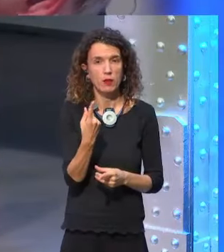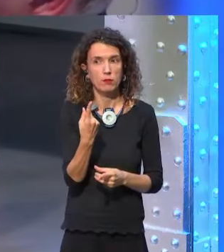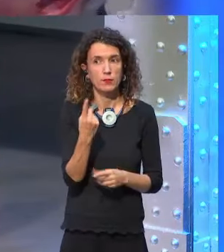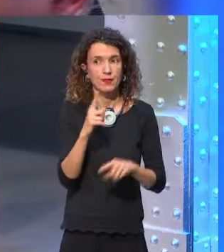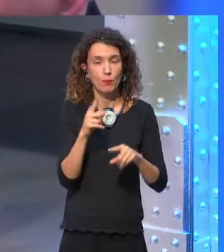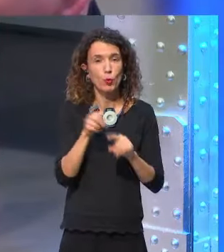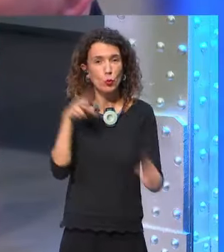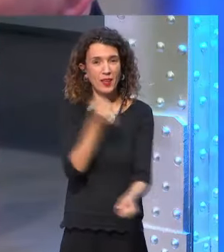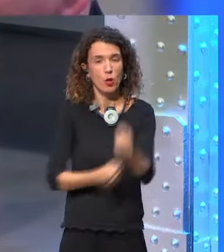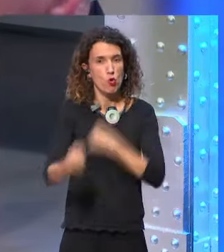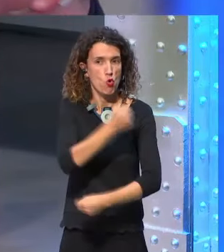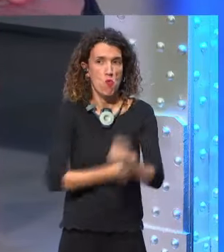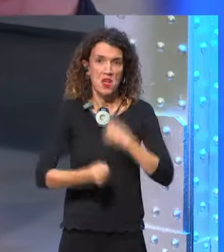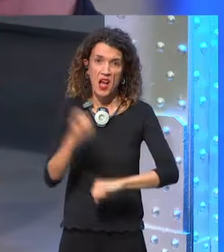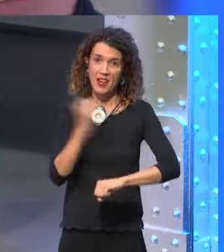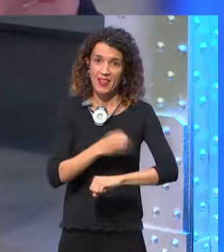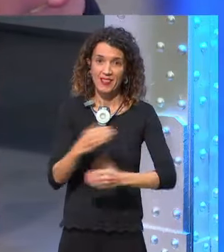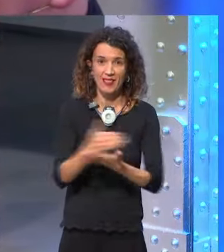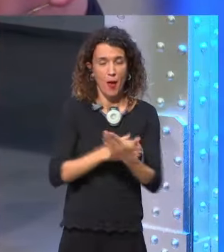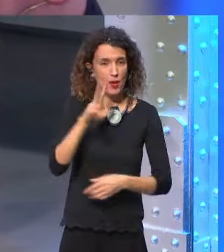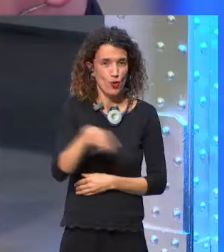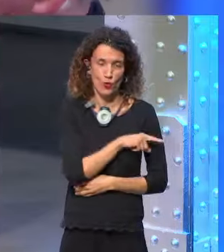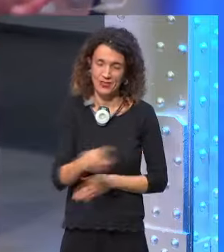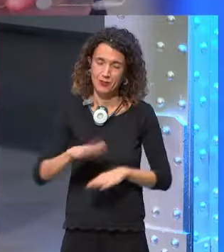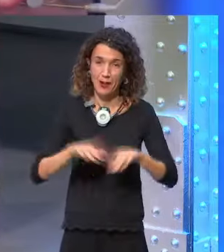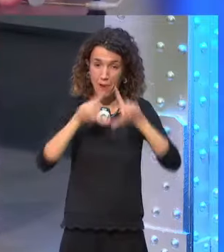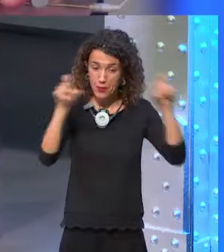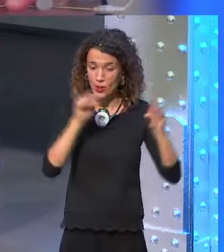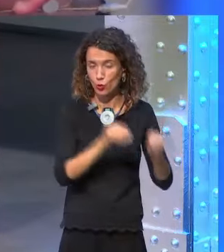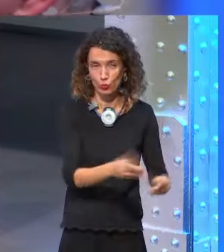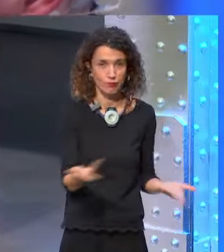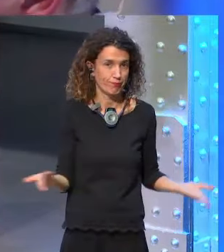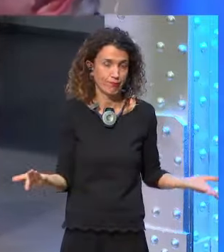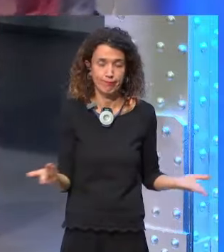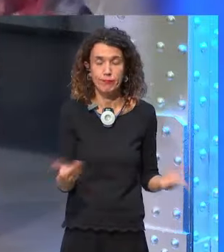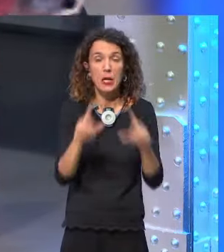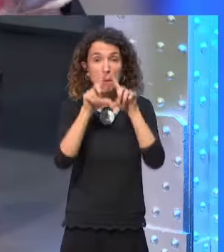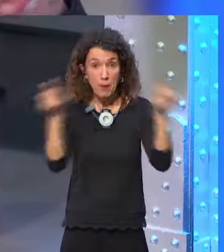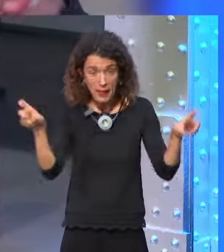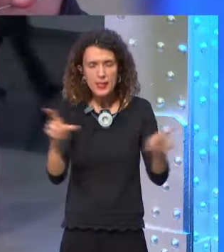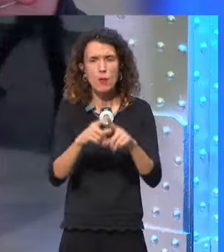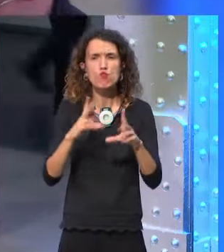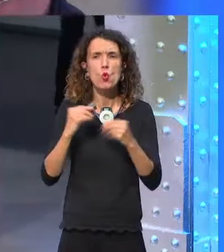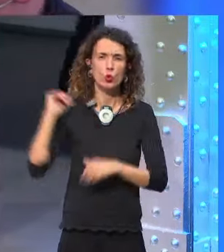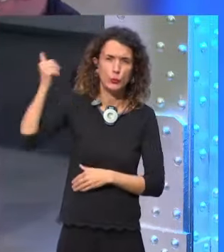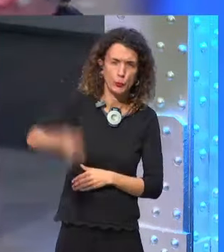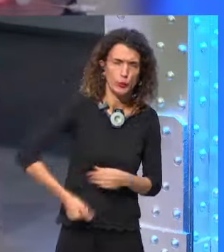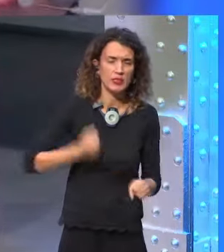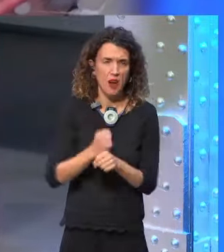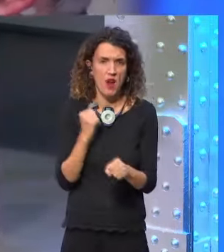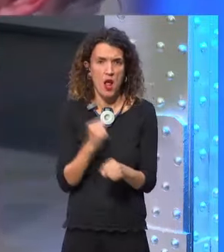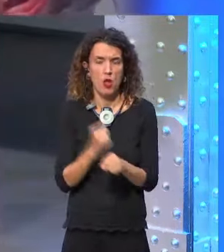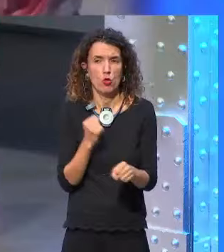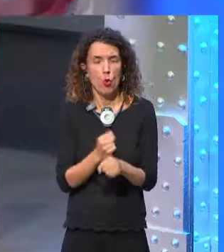So he, for his business, and this is a multiple generation family business doing bricks in Switzerland, he took the conclusion,